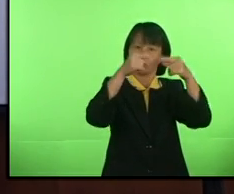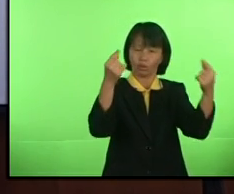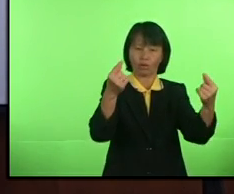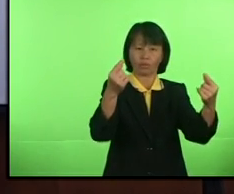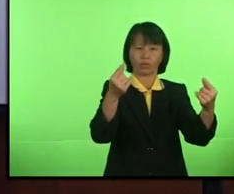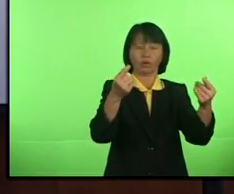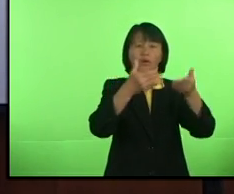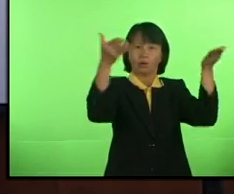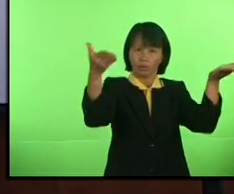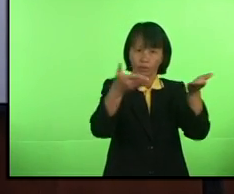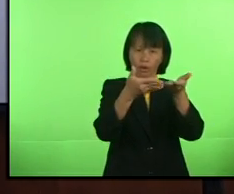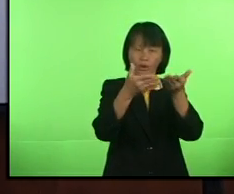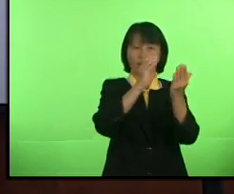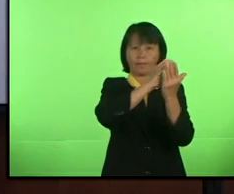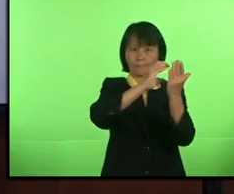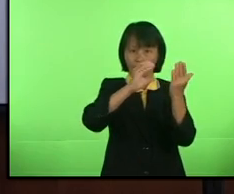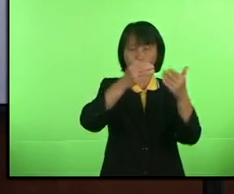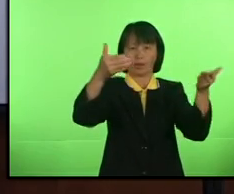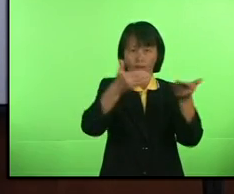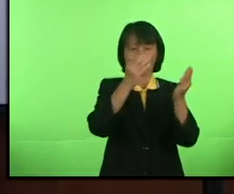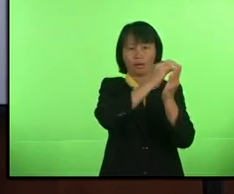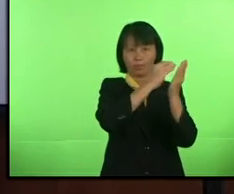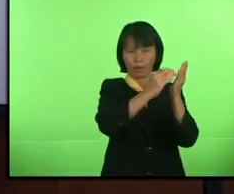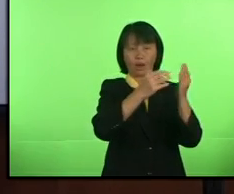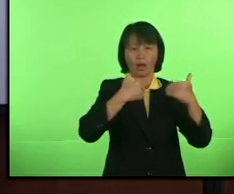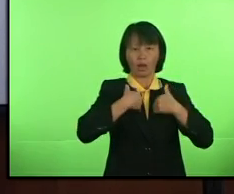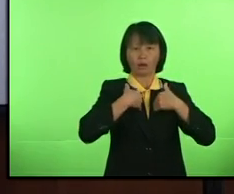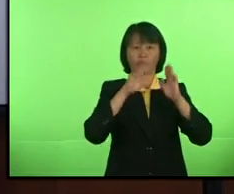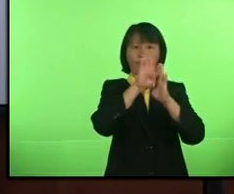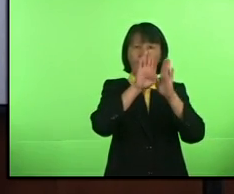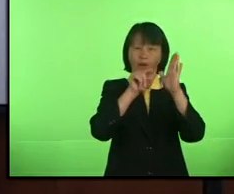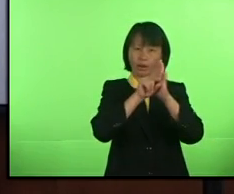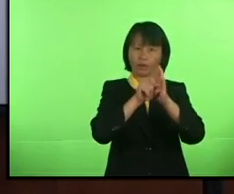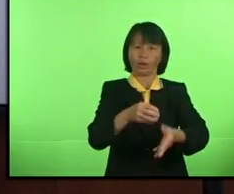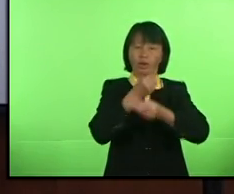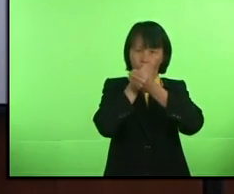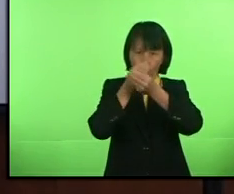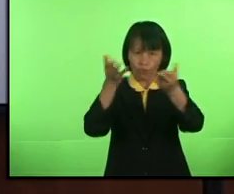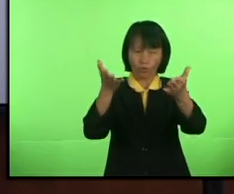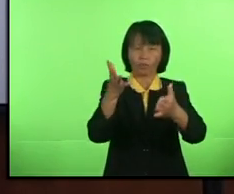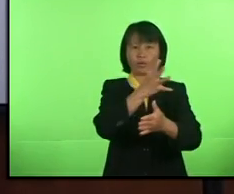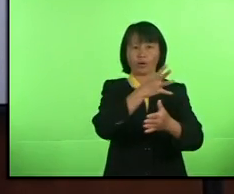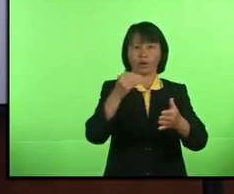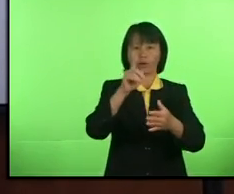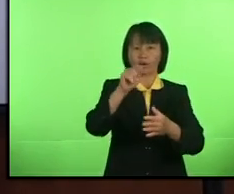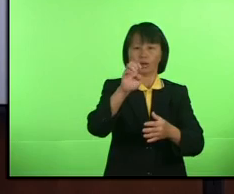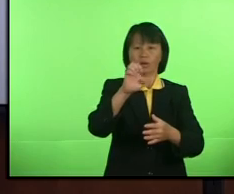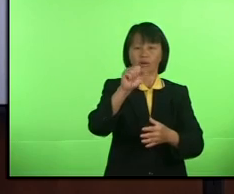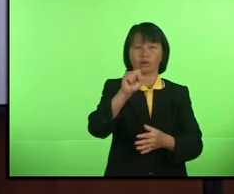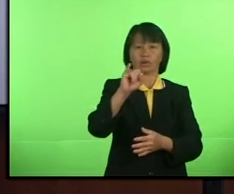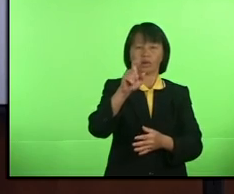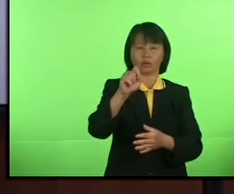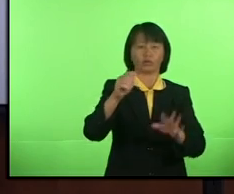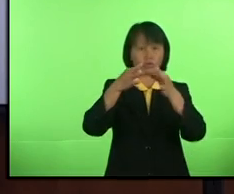This introduction paragraph also should have some background information and a thesis statement or